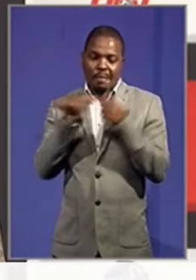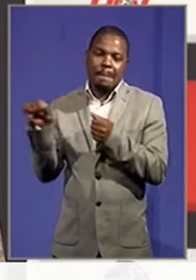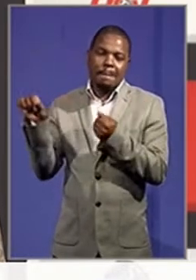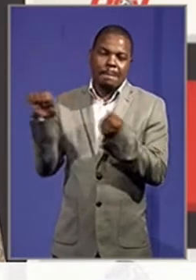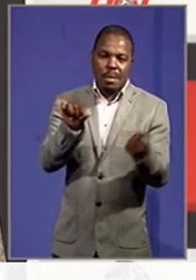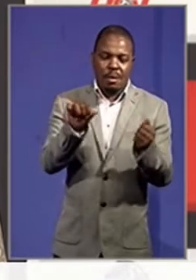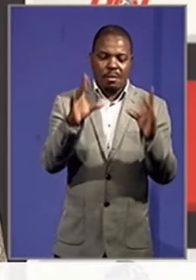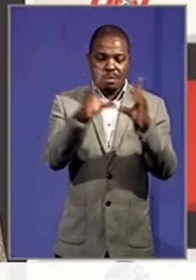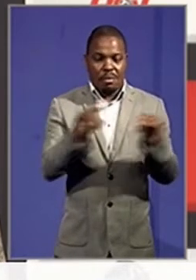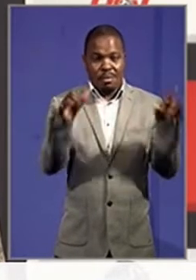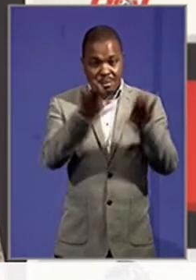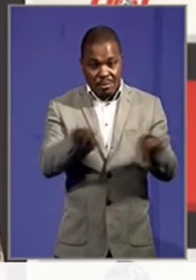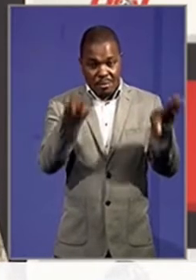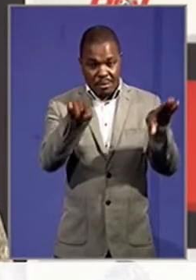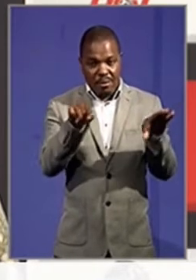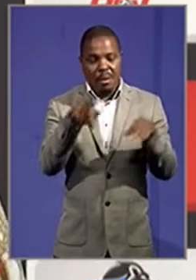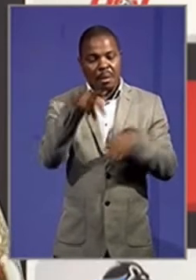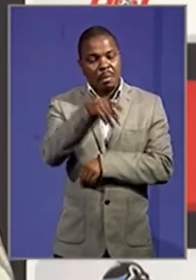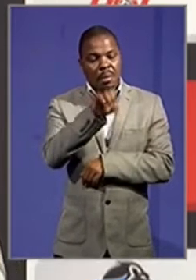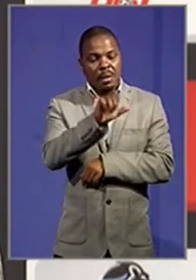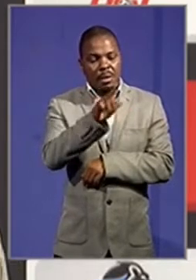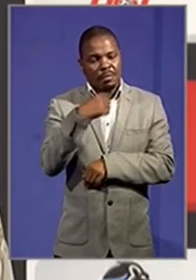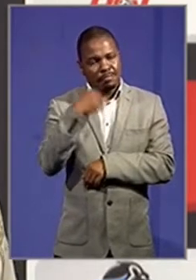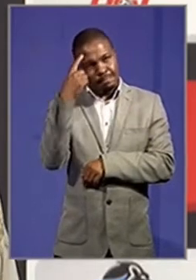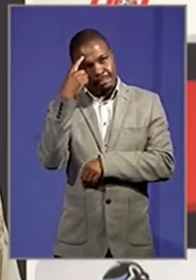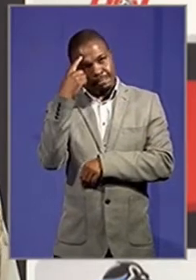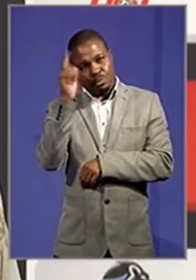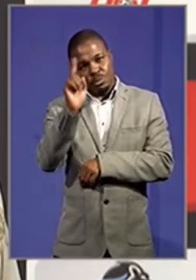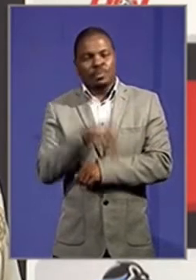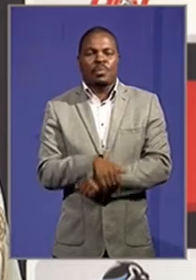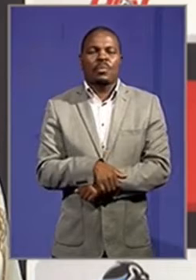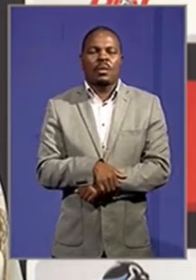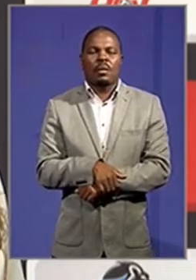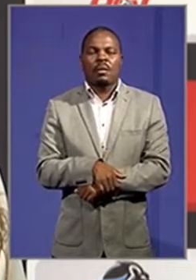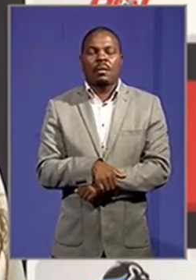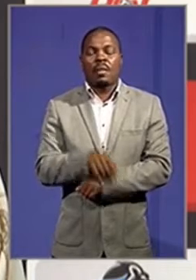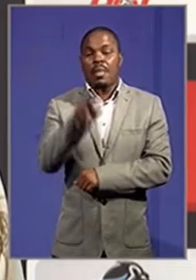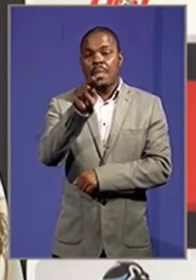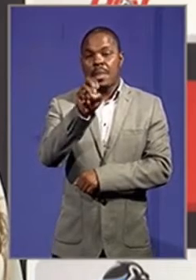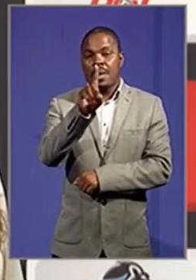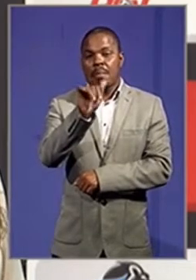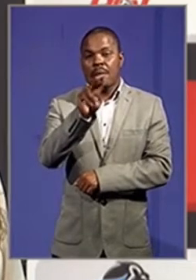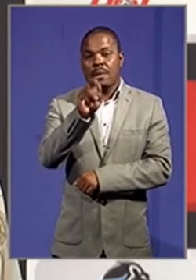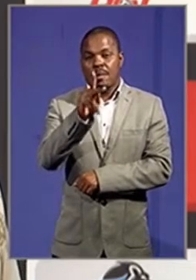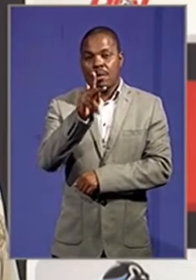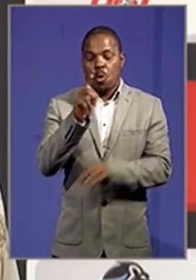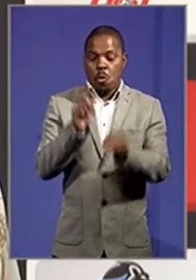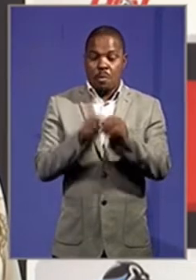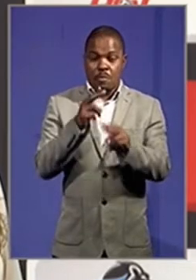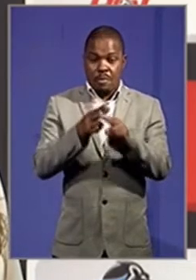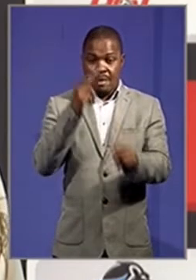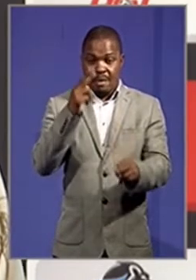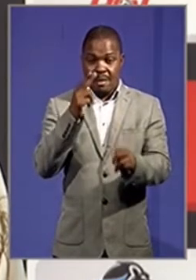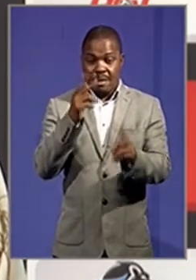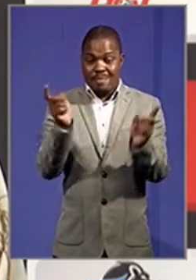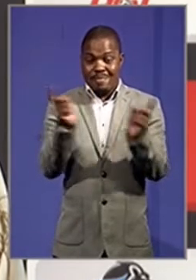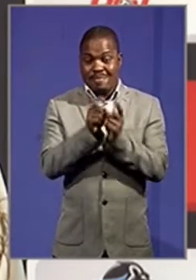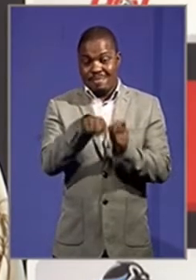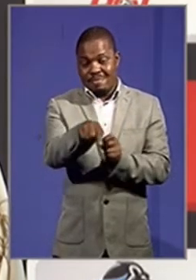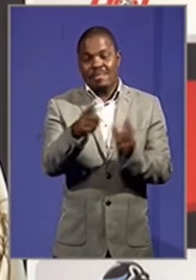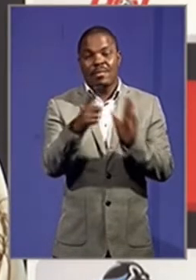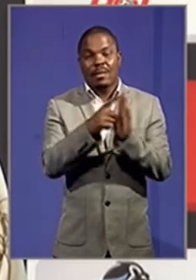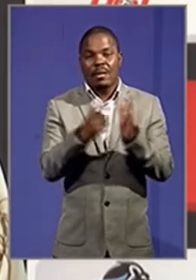spectators, the league has earmarked the NetBank quarterfinal matches